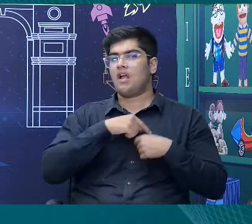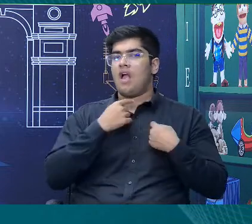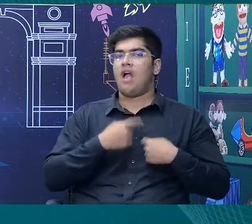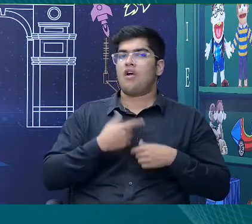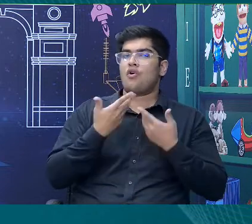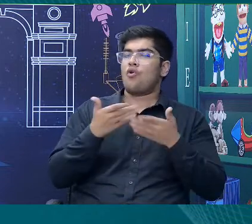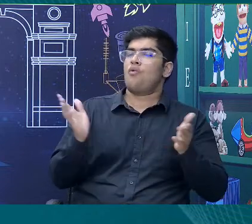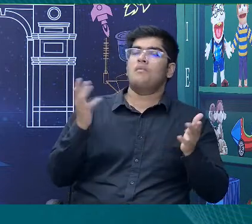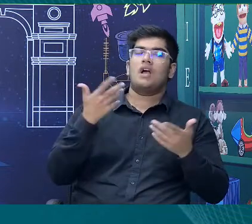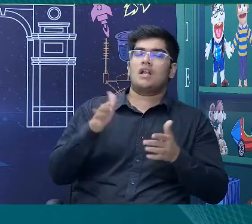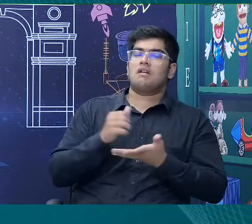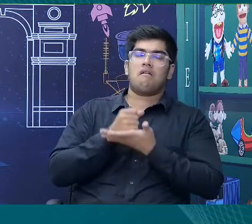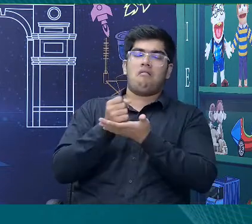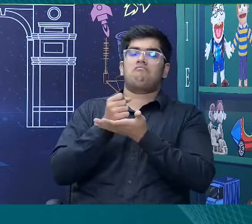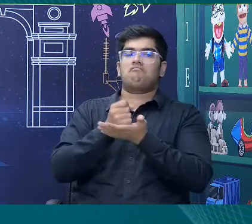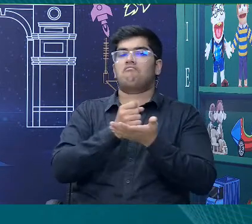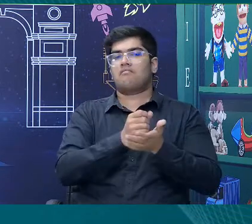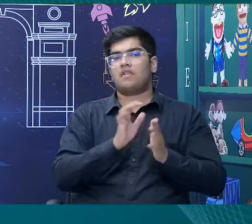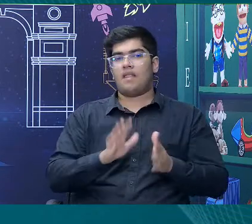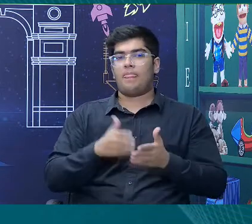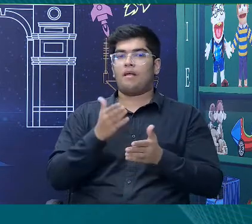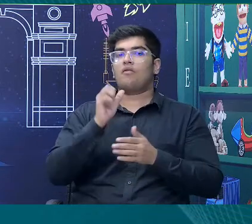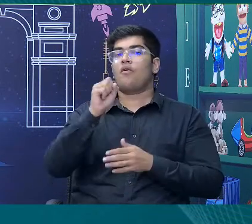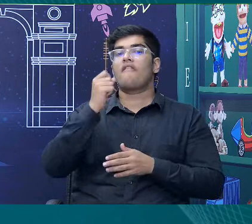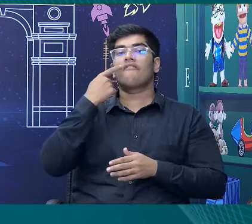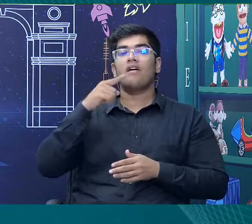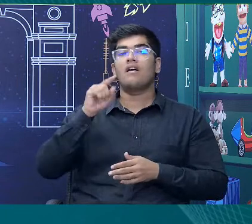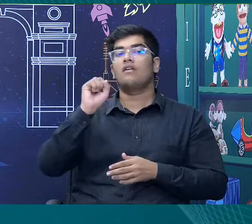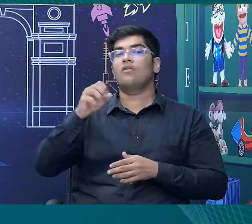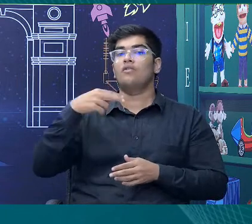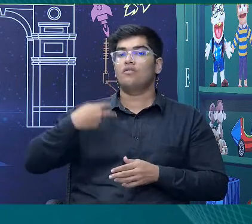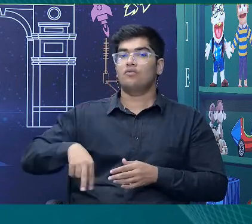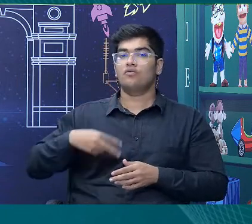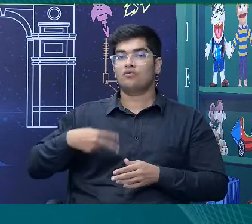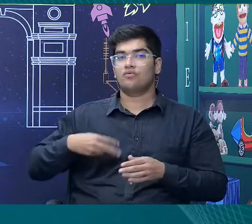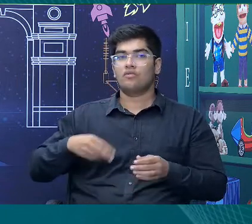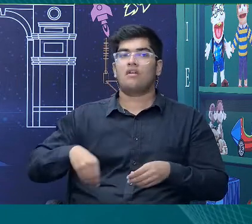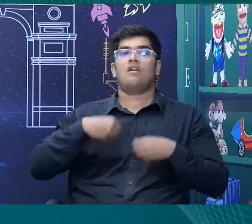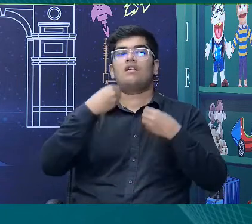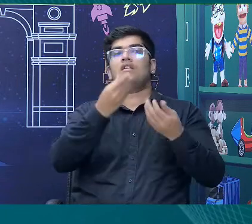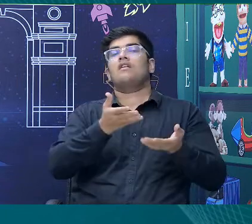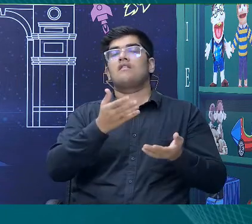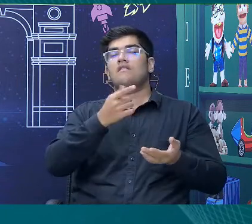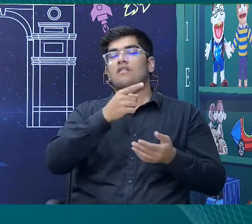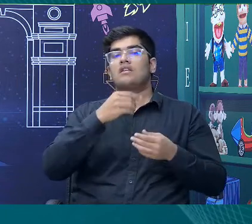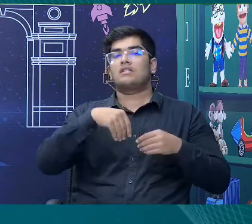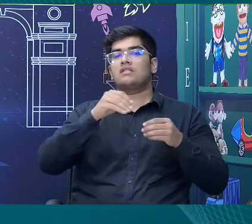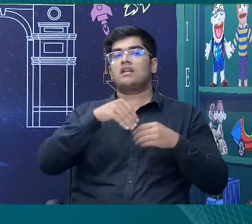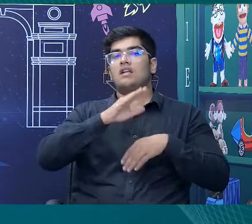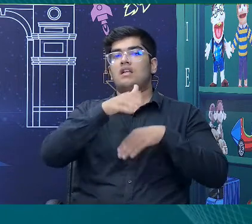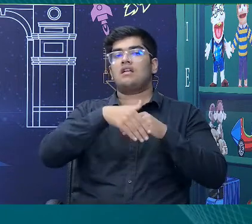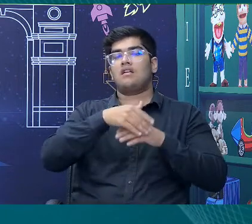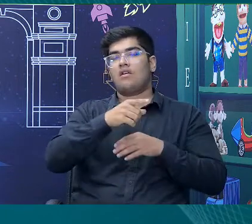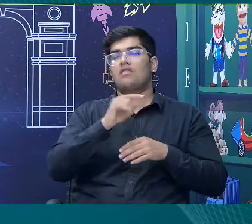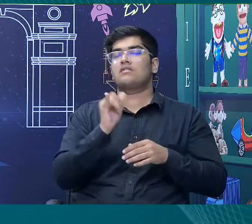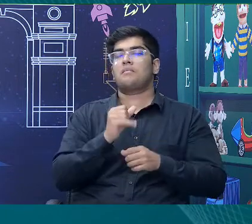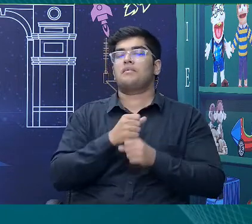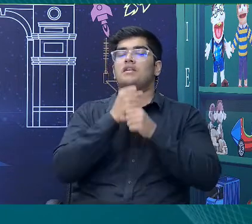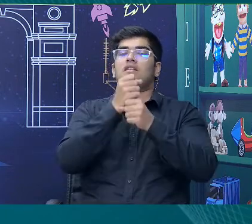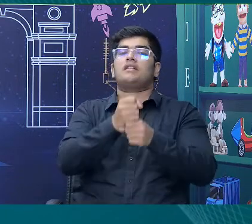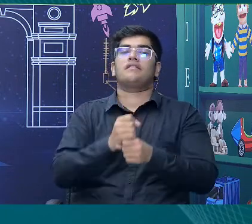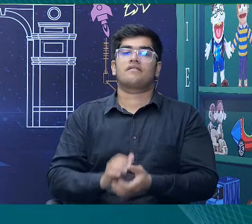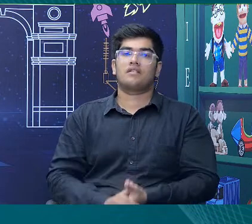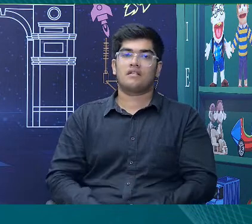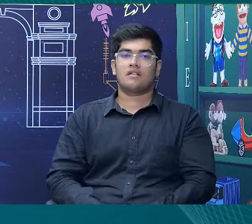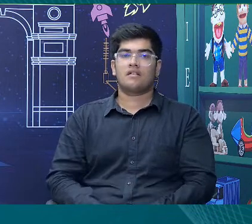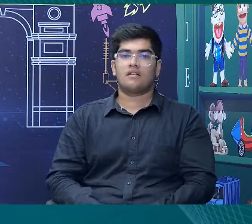she's generous. Yes. She gives his father's suit in which he's dressed to the man, to the rat trap seller, as a Christmas present. So,